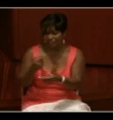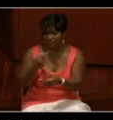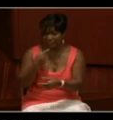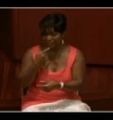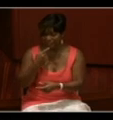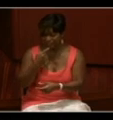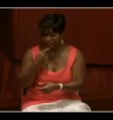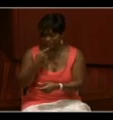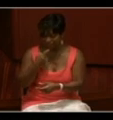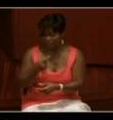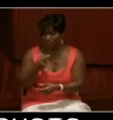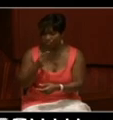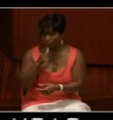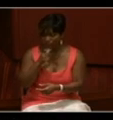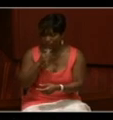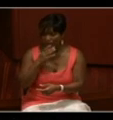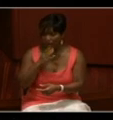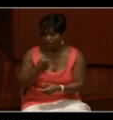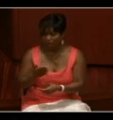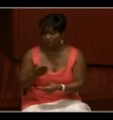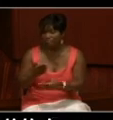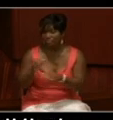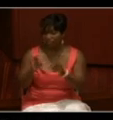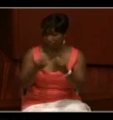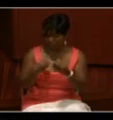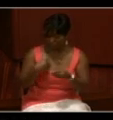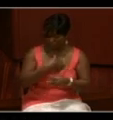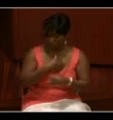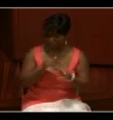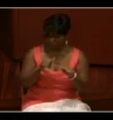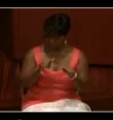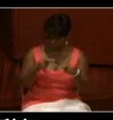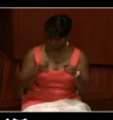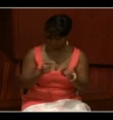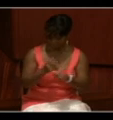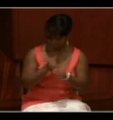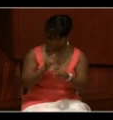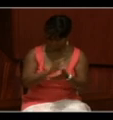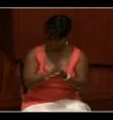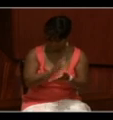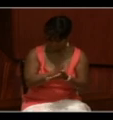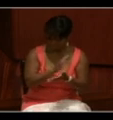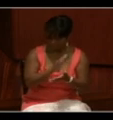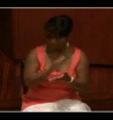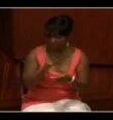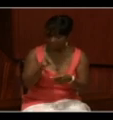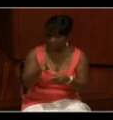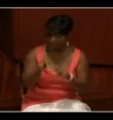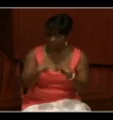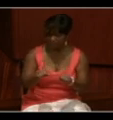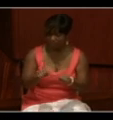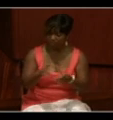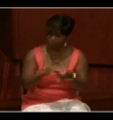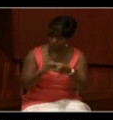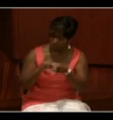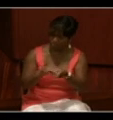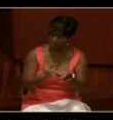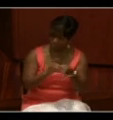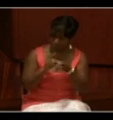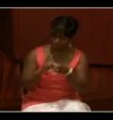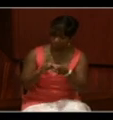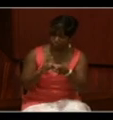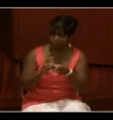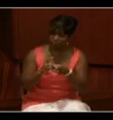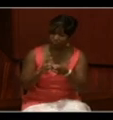were, and so that other family members who were applying for paperwork would also be able to corroborate